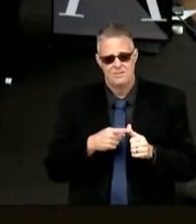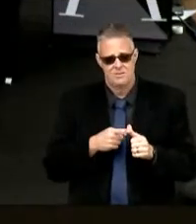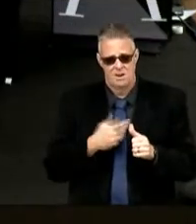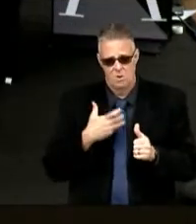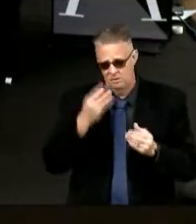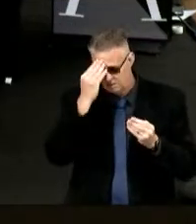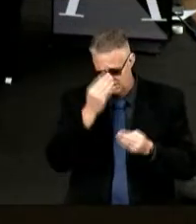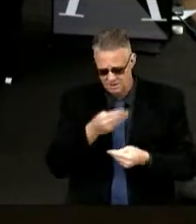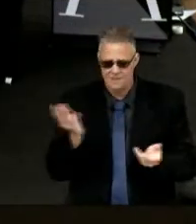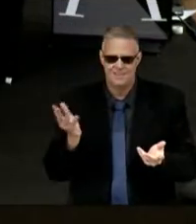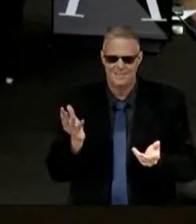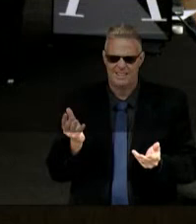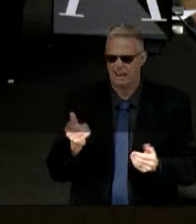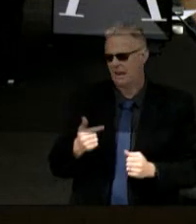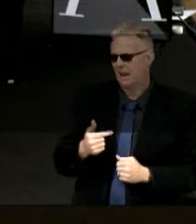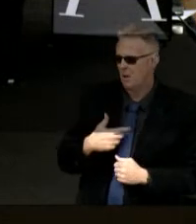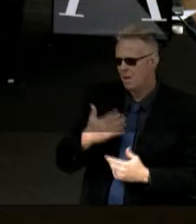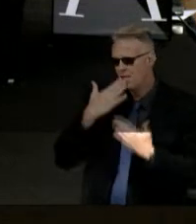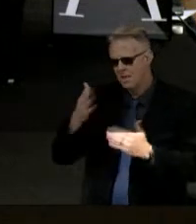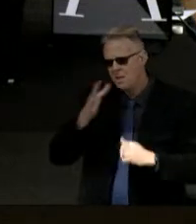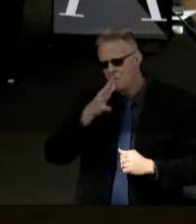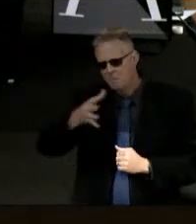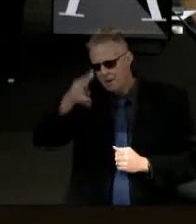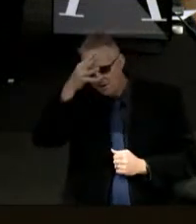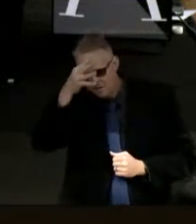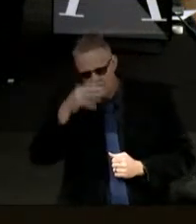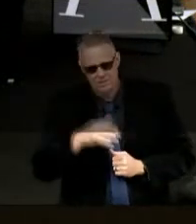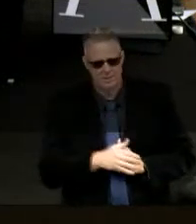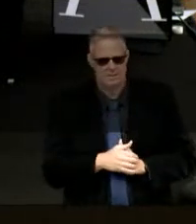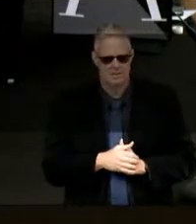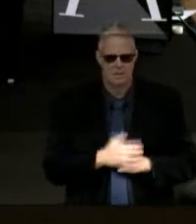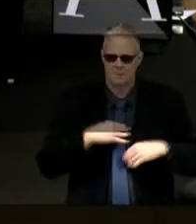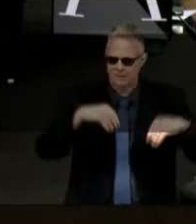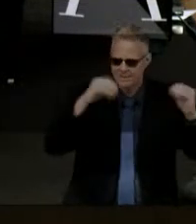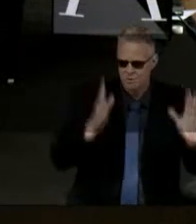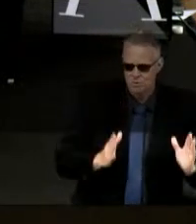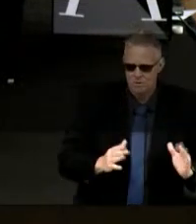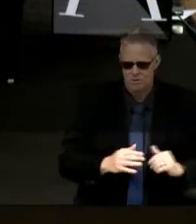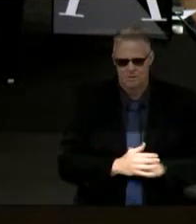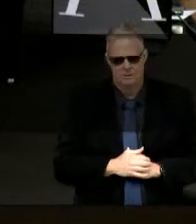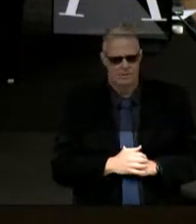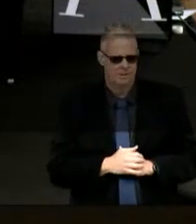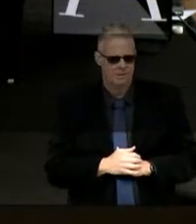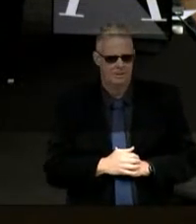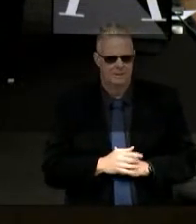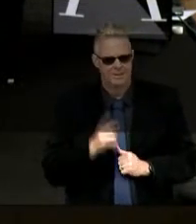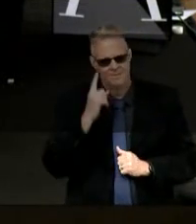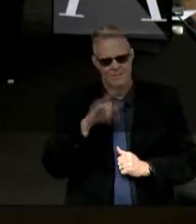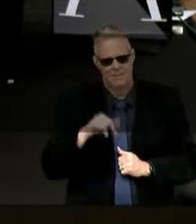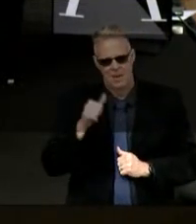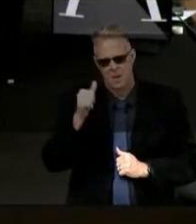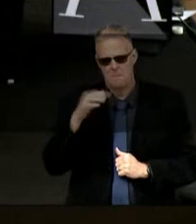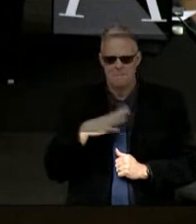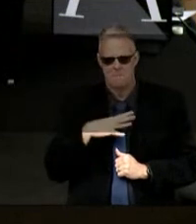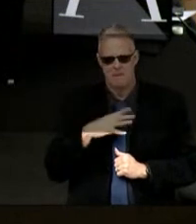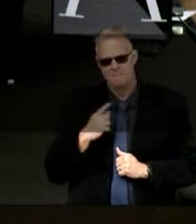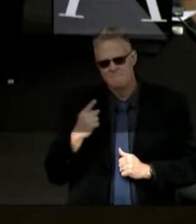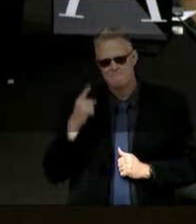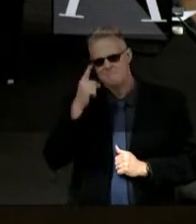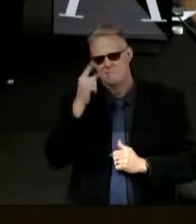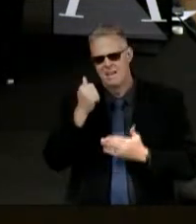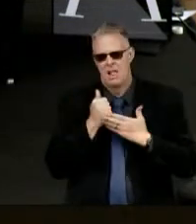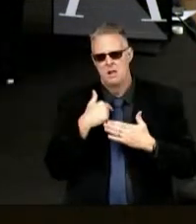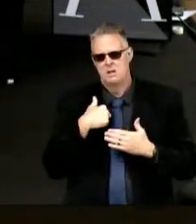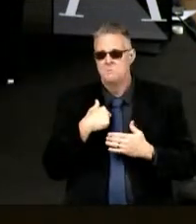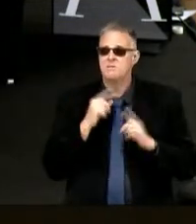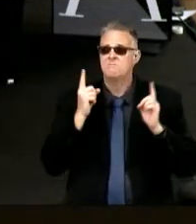foremost, I'd like to thank my parents, my teachers, and to the ma'am above for helping me do this